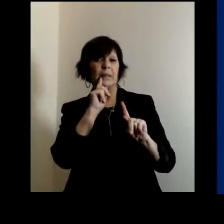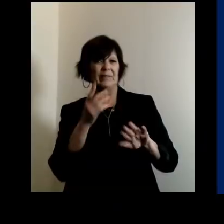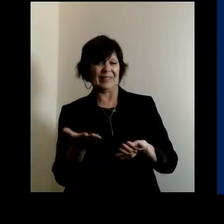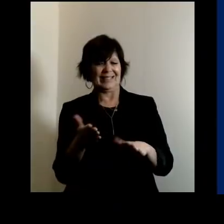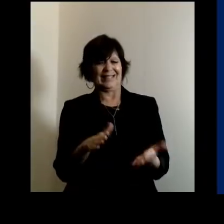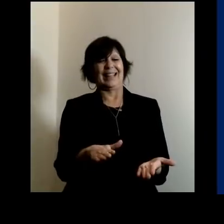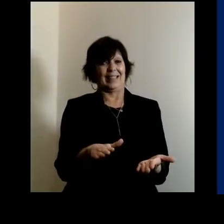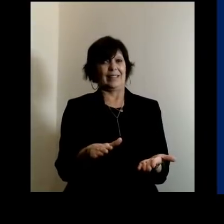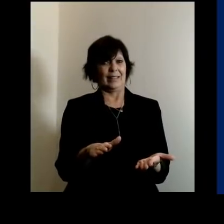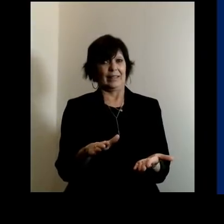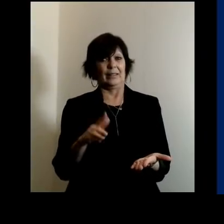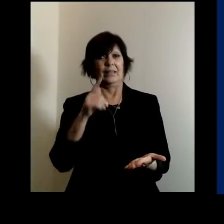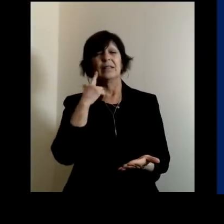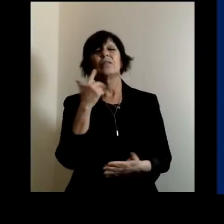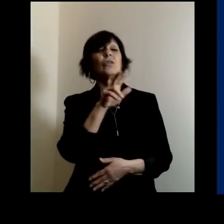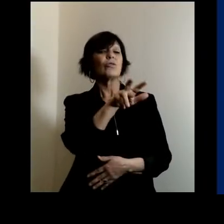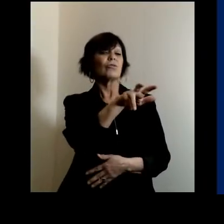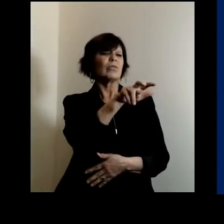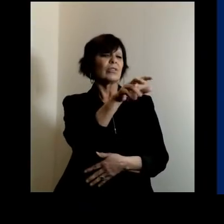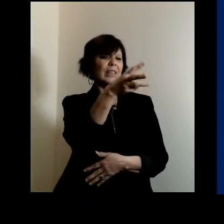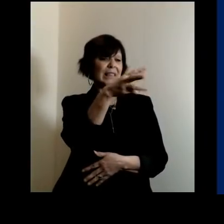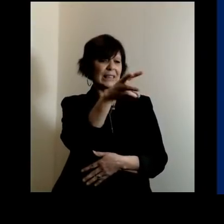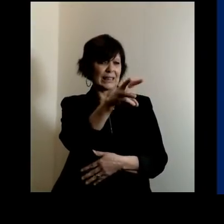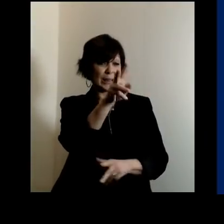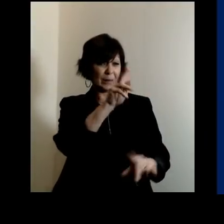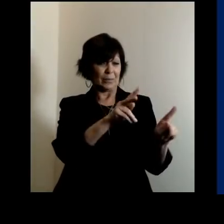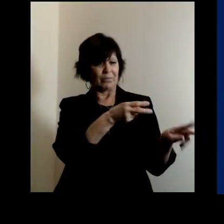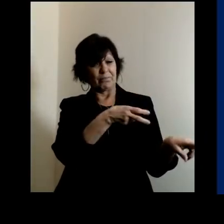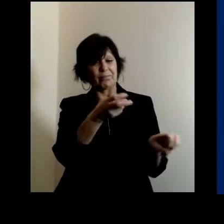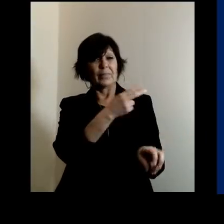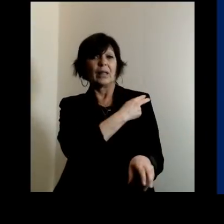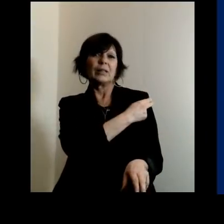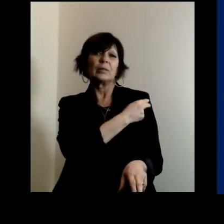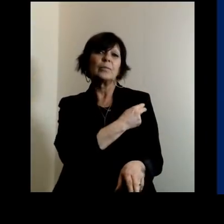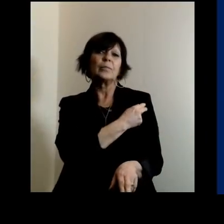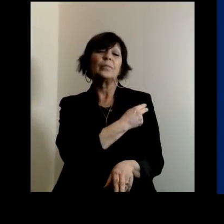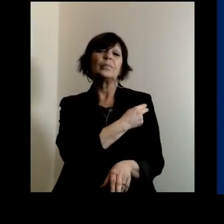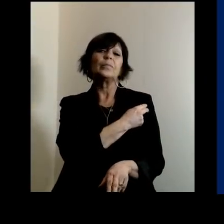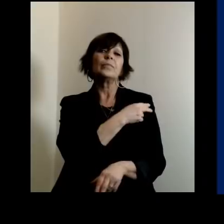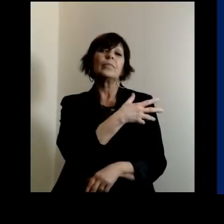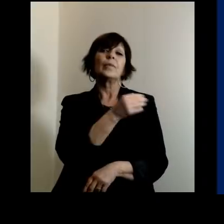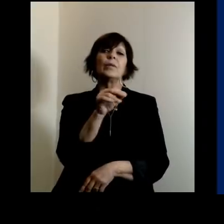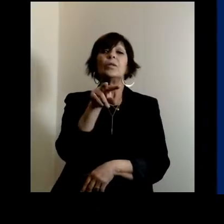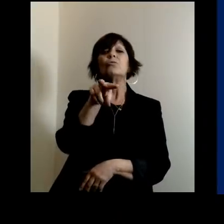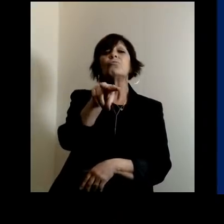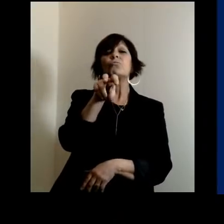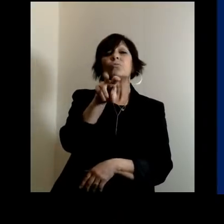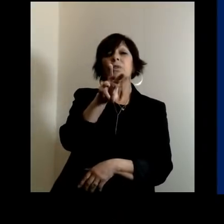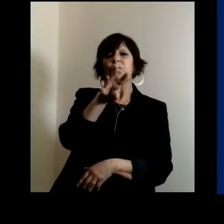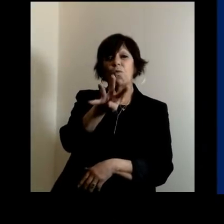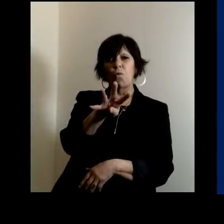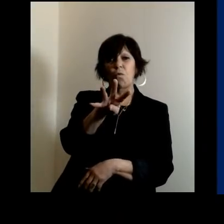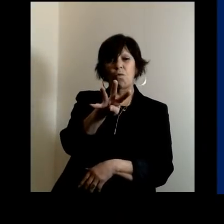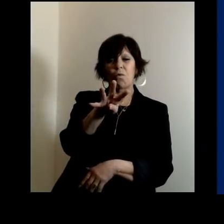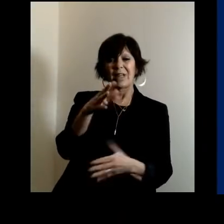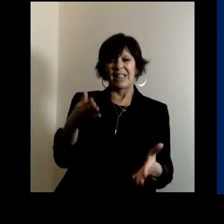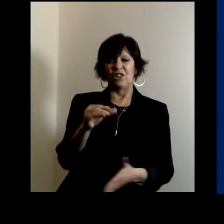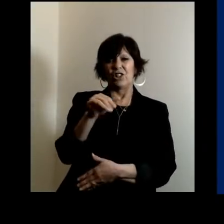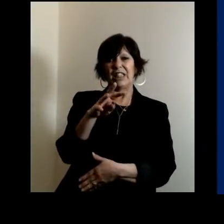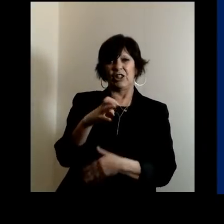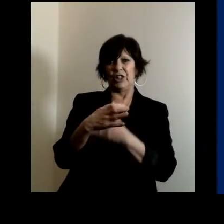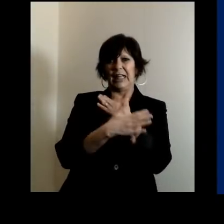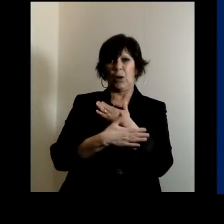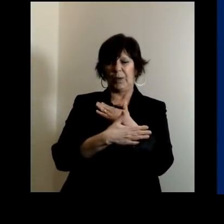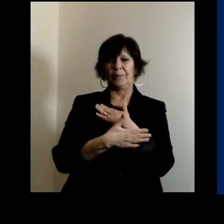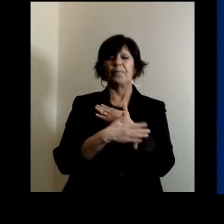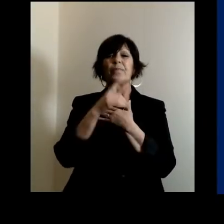23rd. There were 316 individuals admitted to Western New York hospitals, and 264 of them were in Erie County for